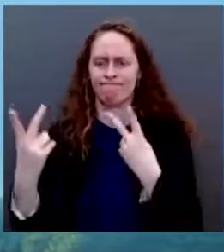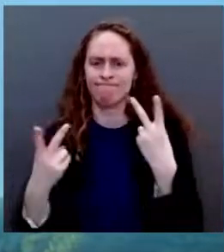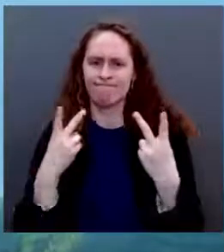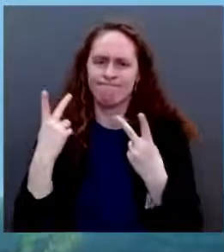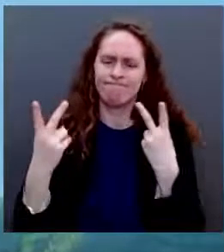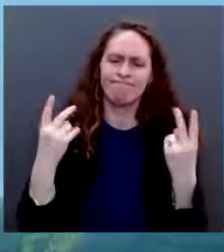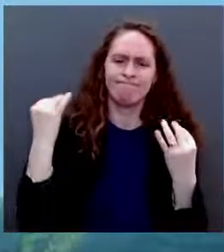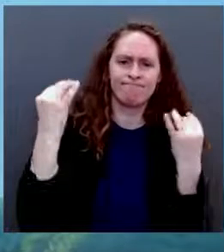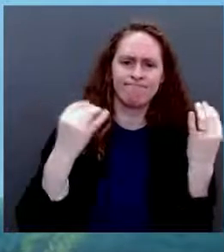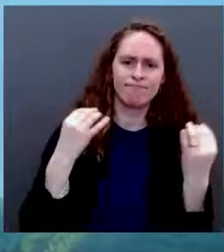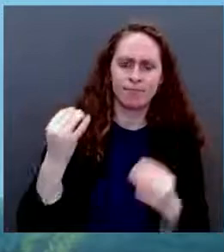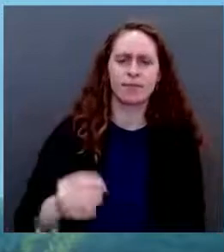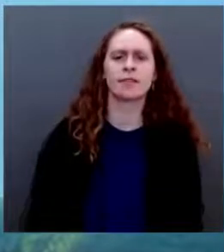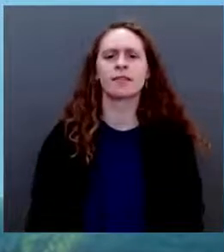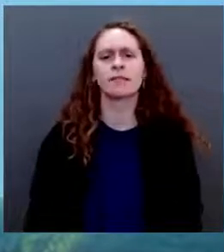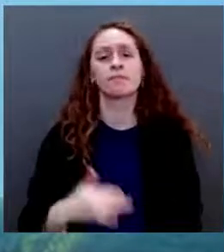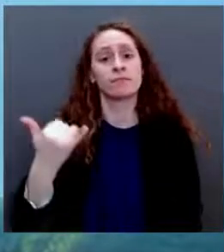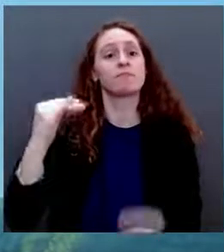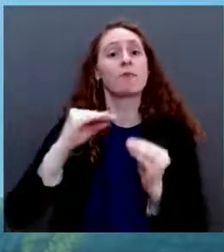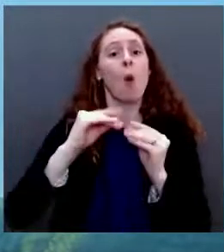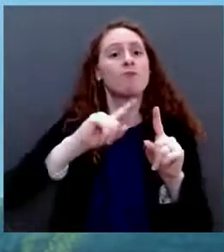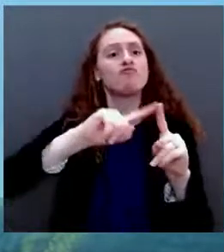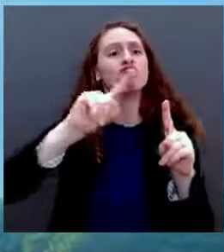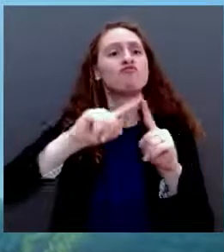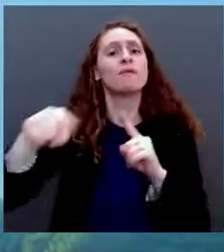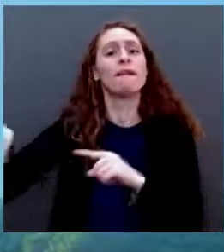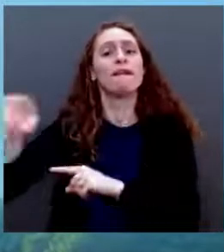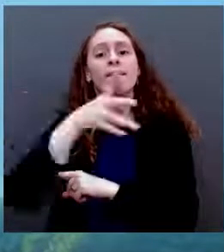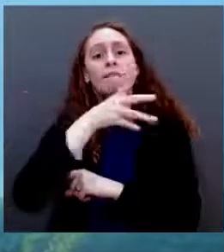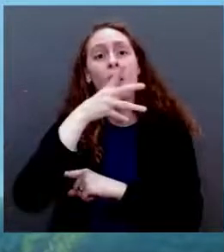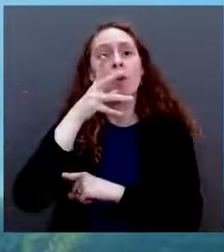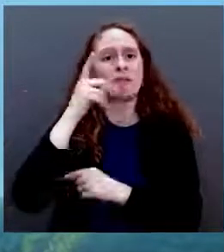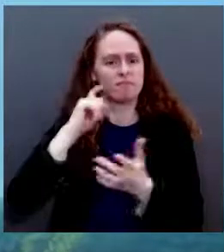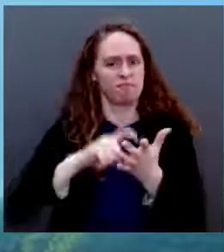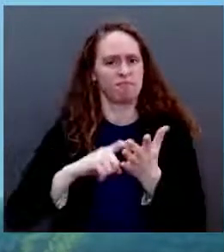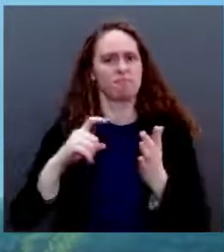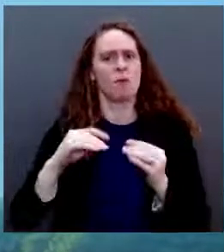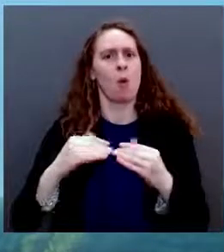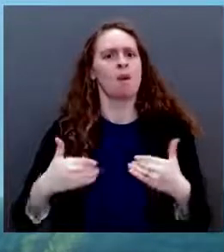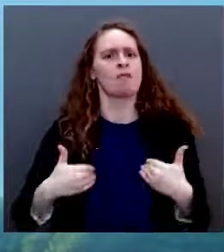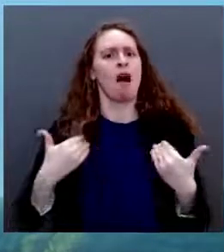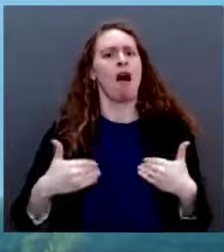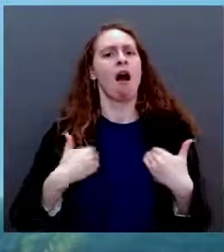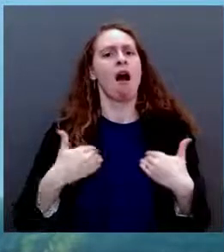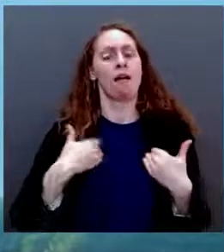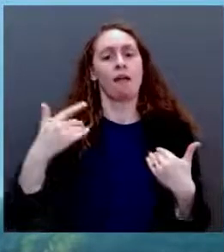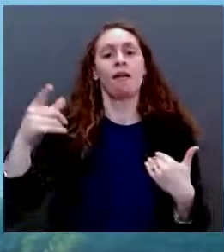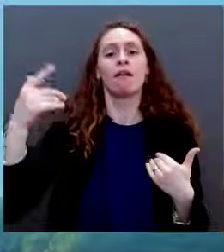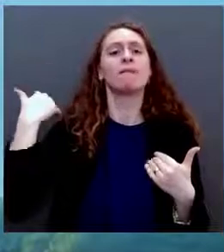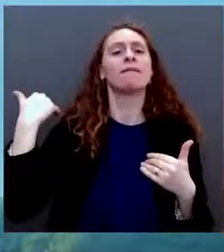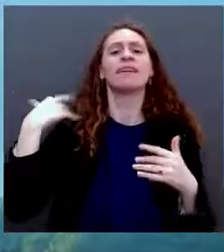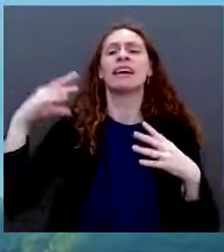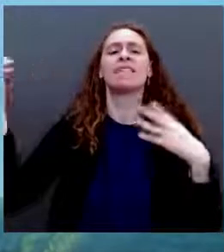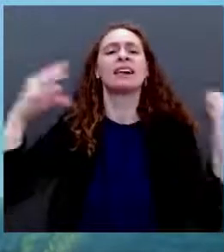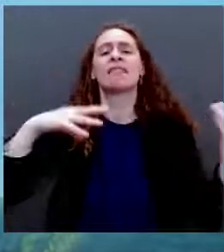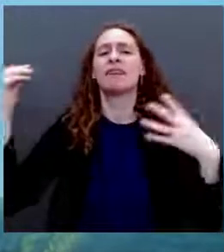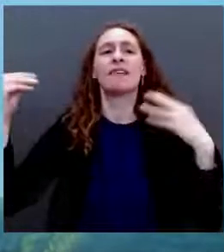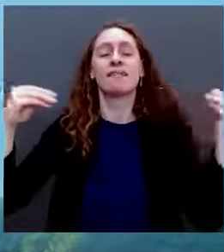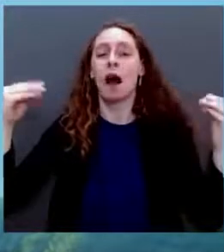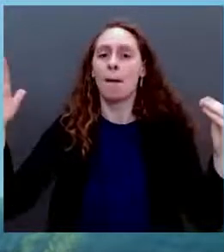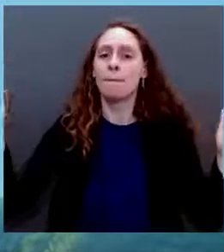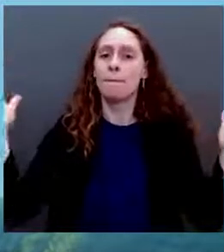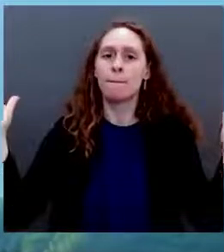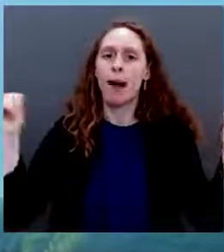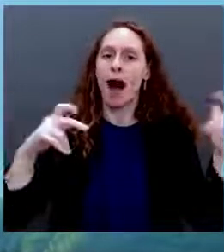average. This model has enabled a resilient community of thriving farmers while